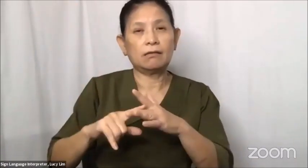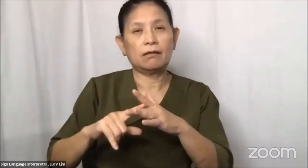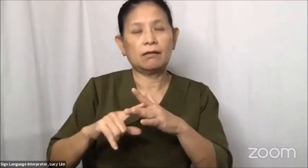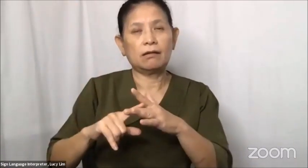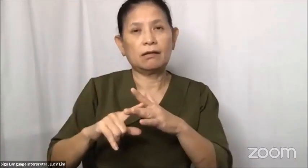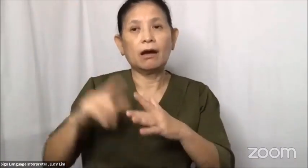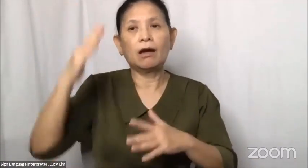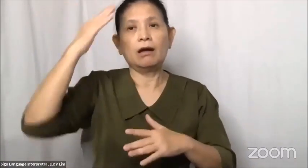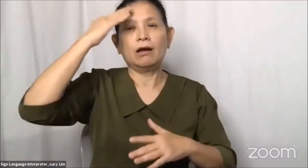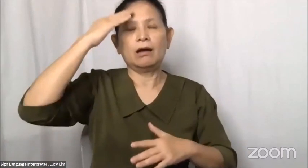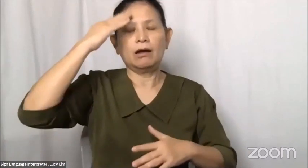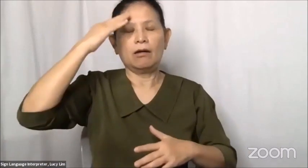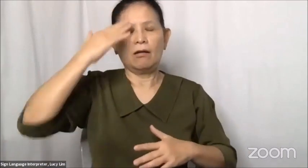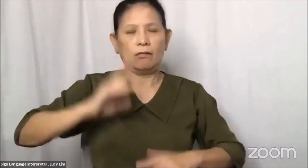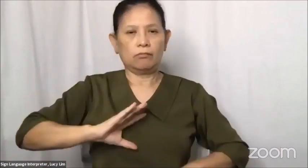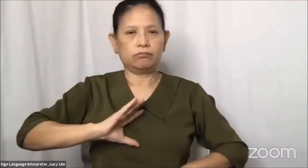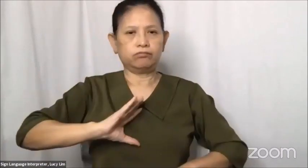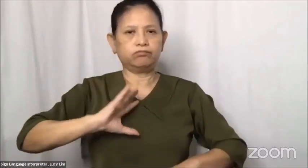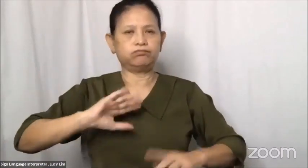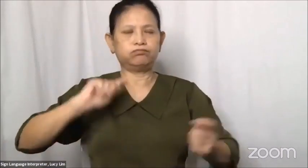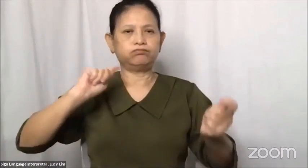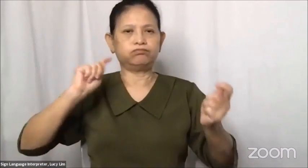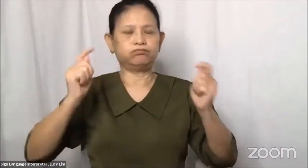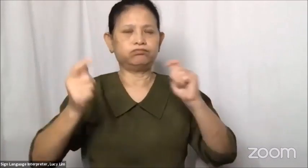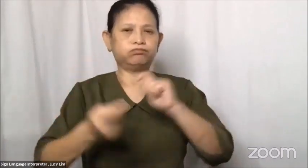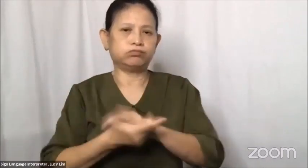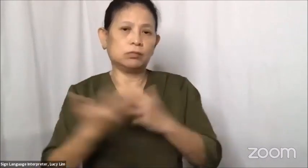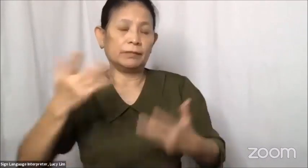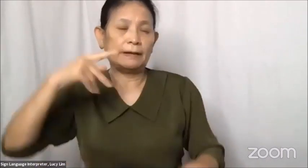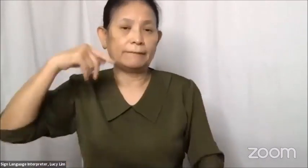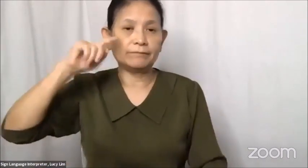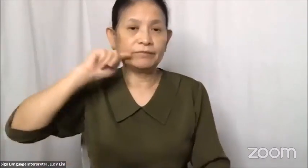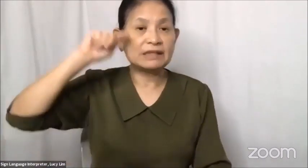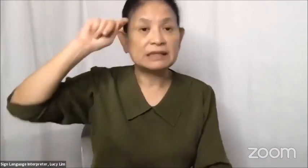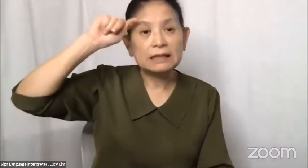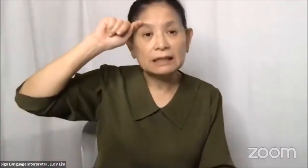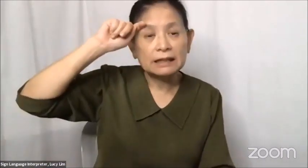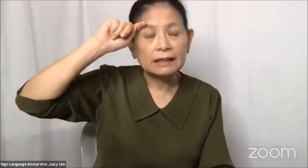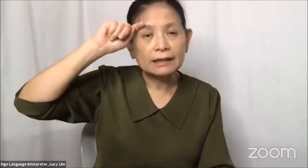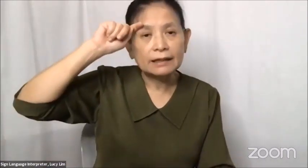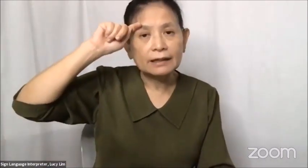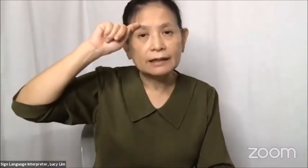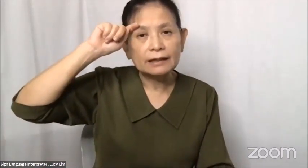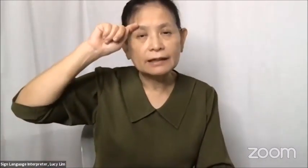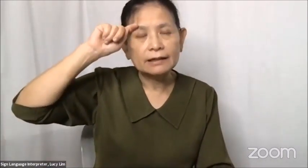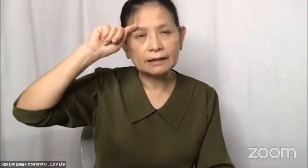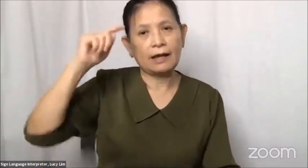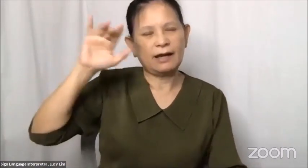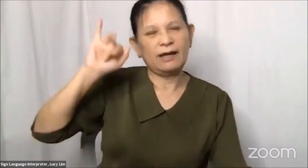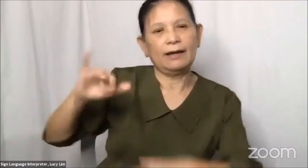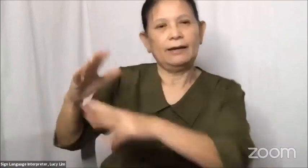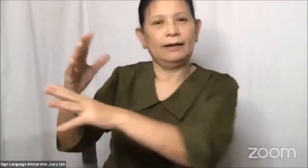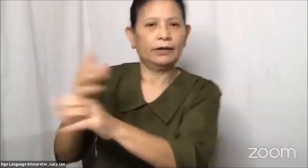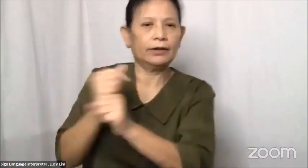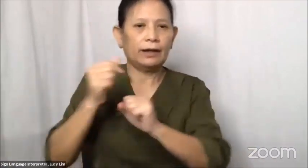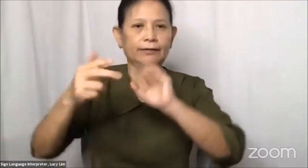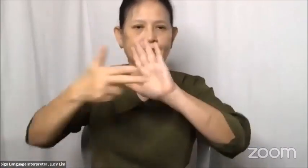realize their identity when they have puberty. And because of that, then they get like kind of stigma discrimination during